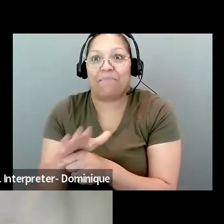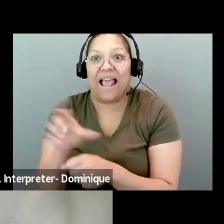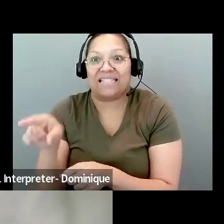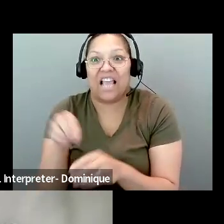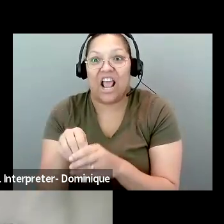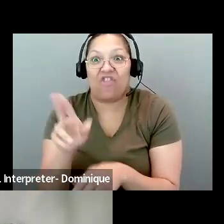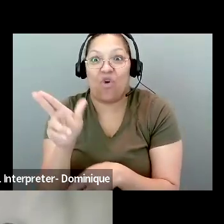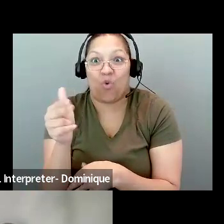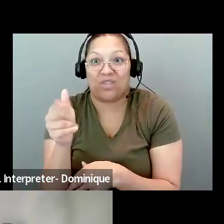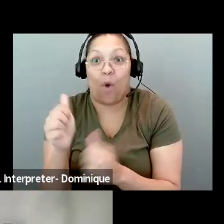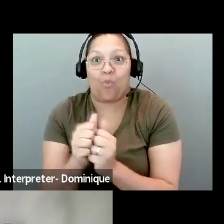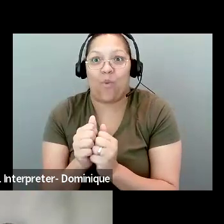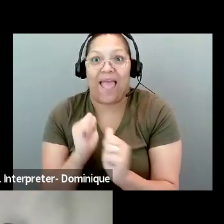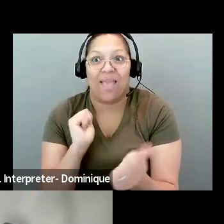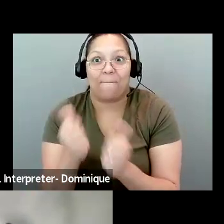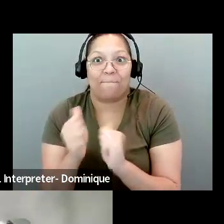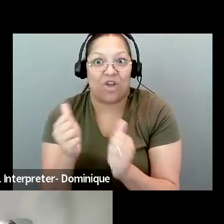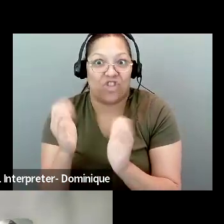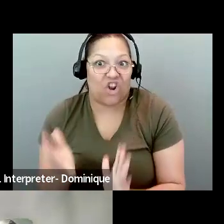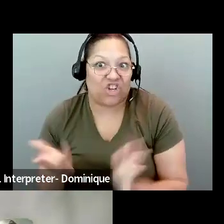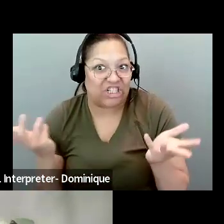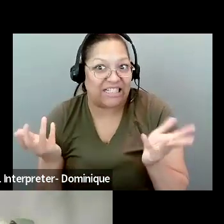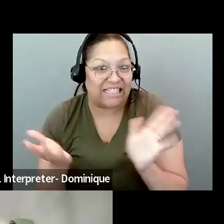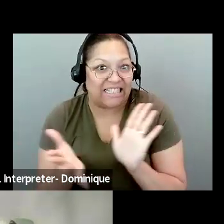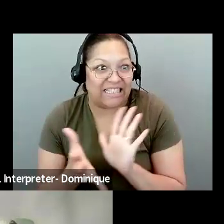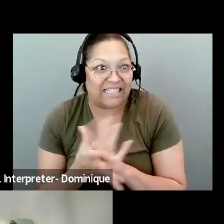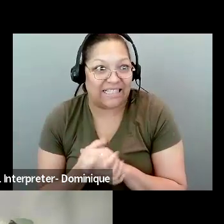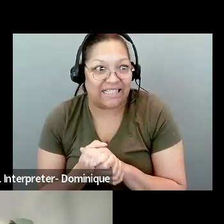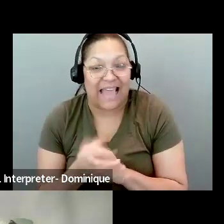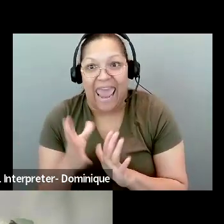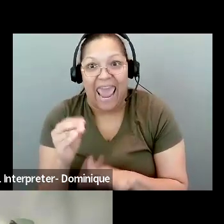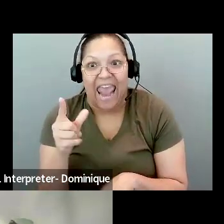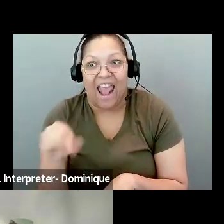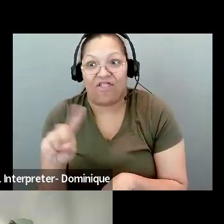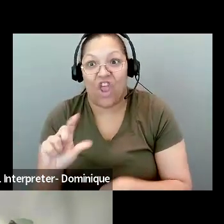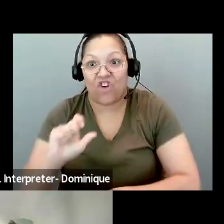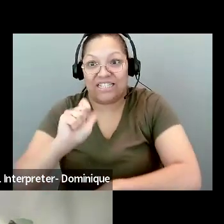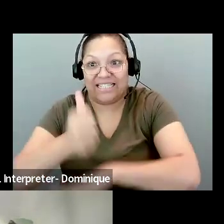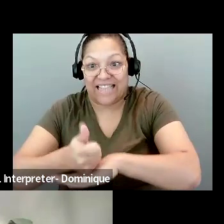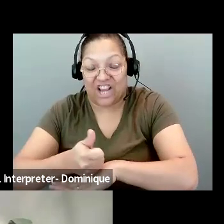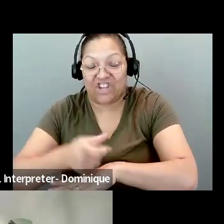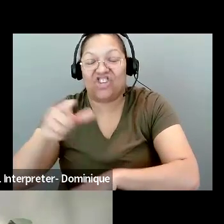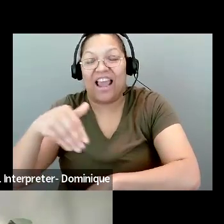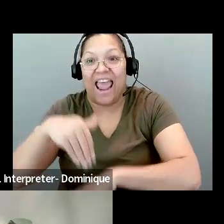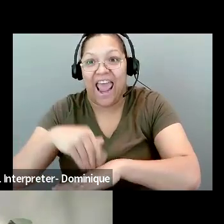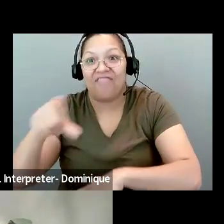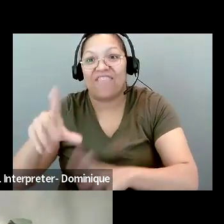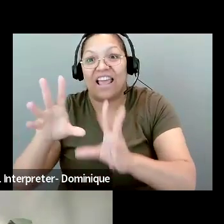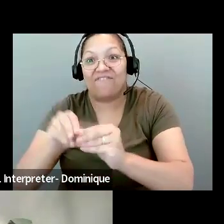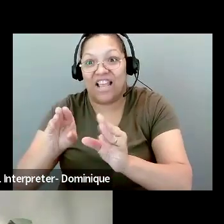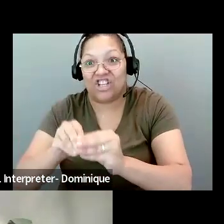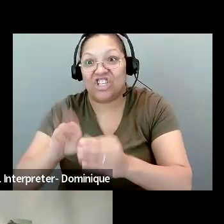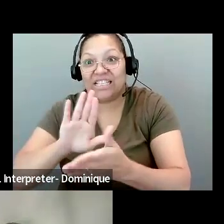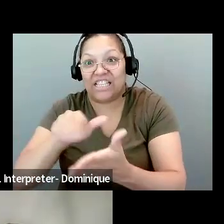with marathoners, and they are staging at the convention center, but on the